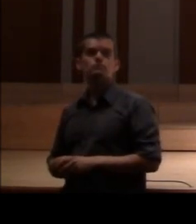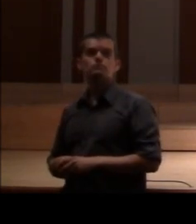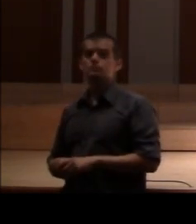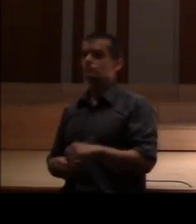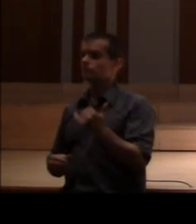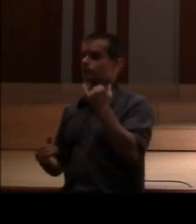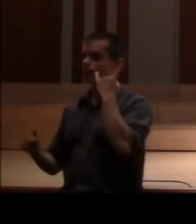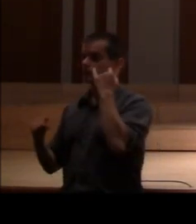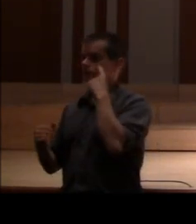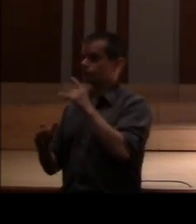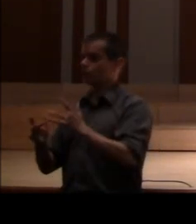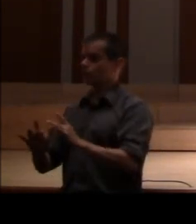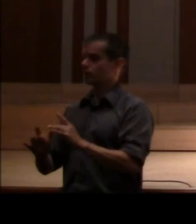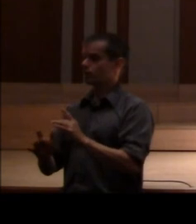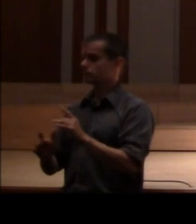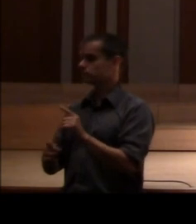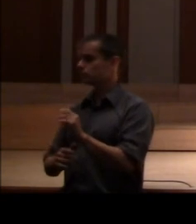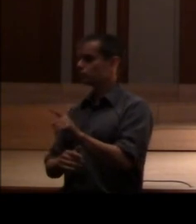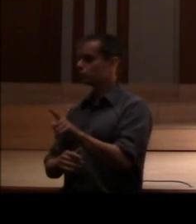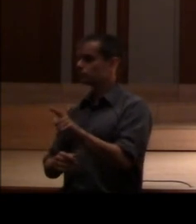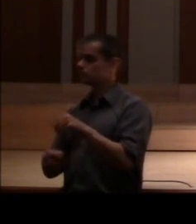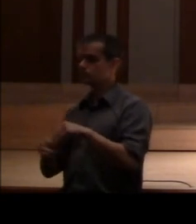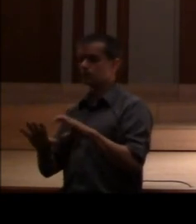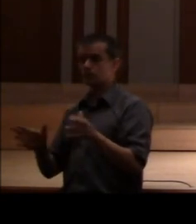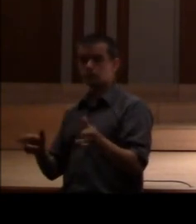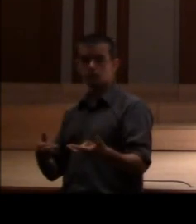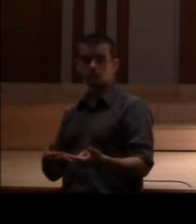Any other ideas for online tools in writing classroom?